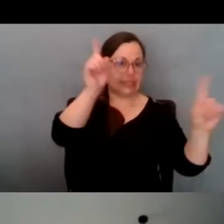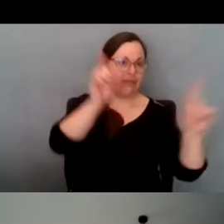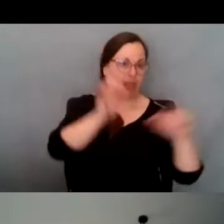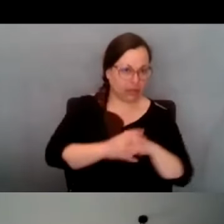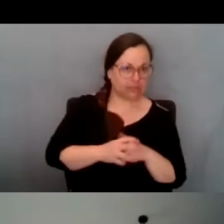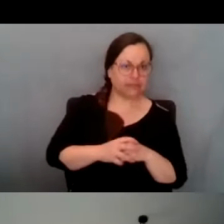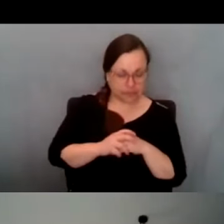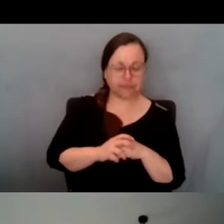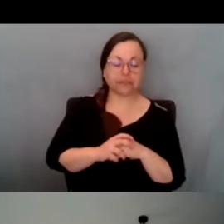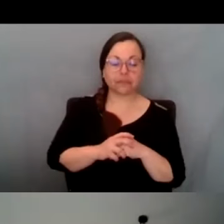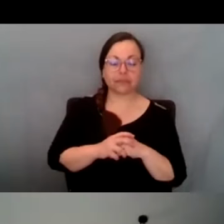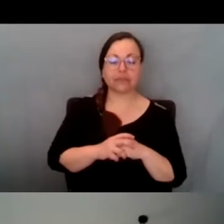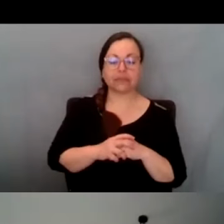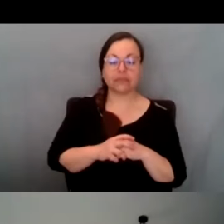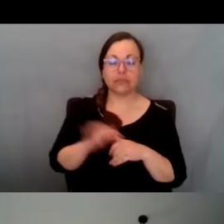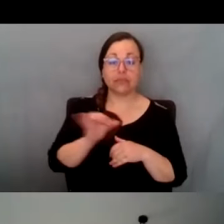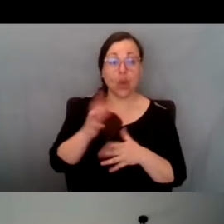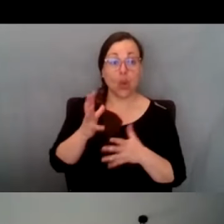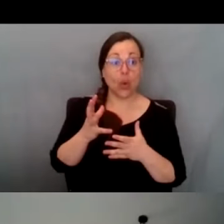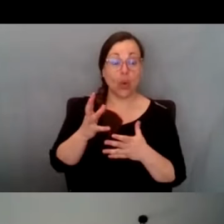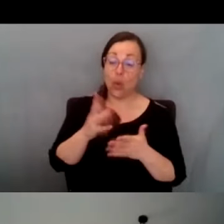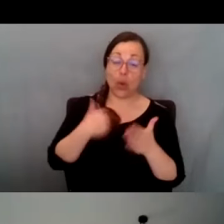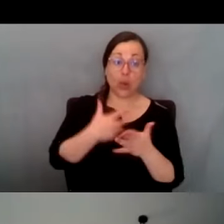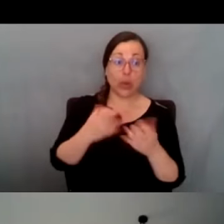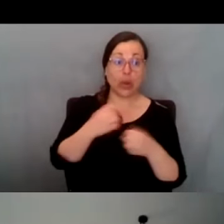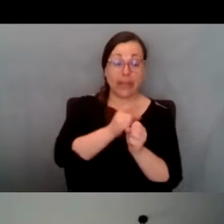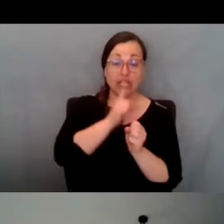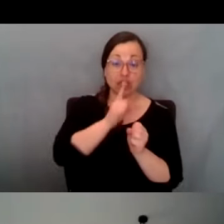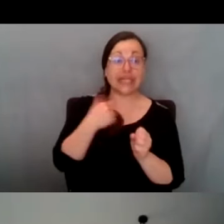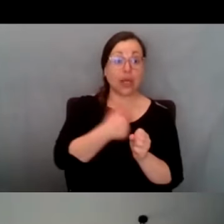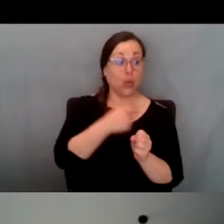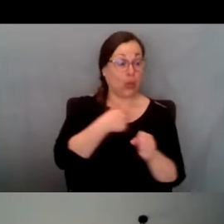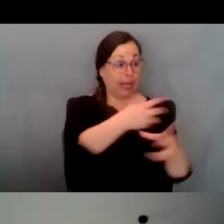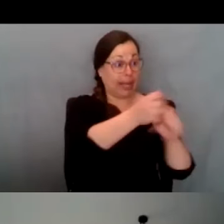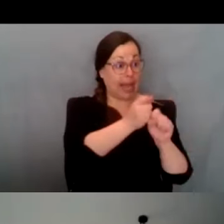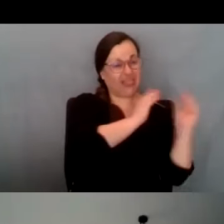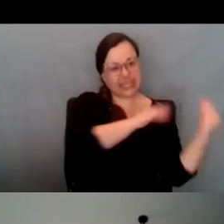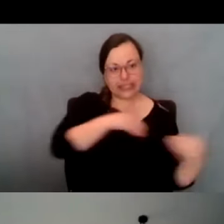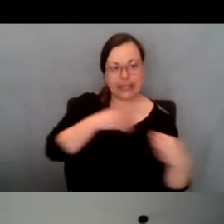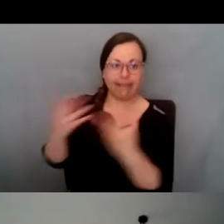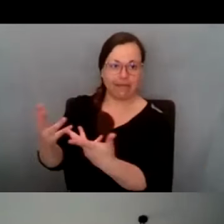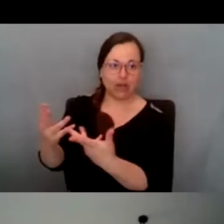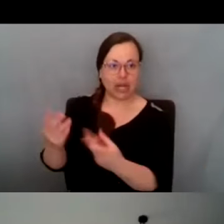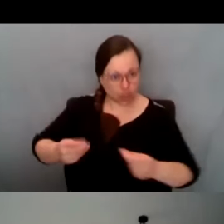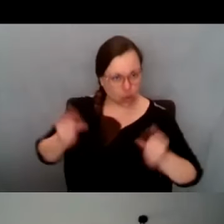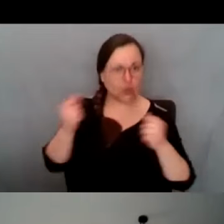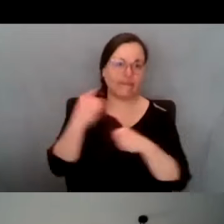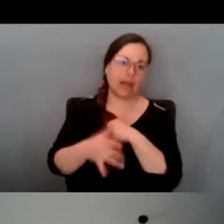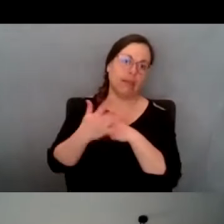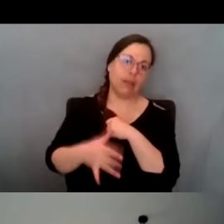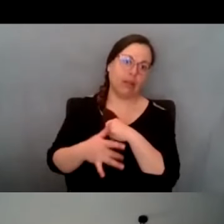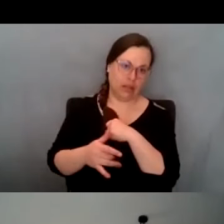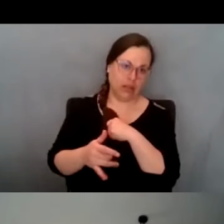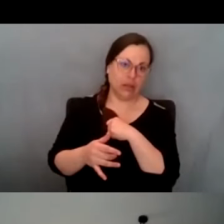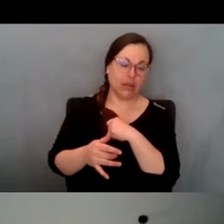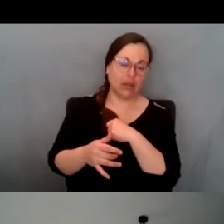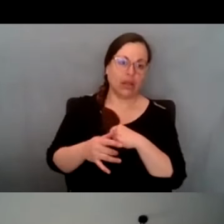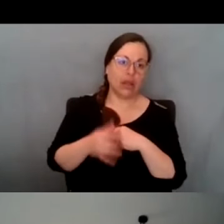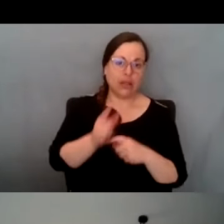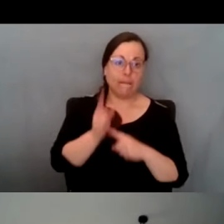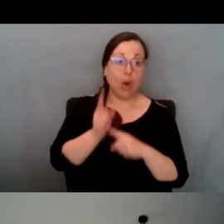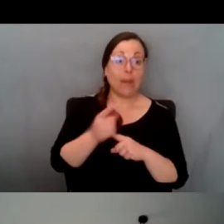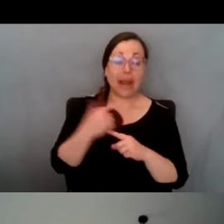What we want to ensure with that is that we're able to deliver these vaccines as soon as they become available. So as soon as they get